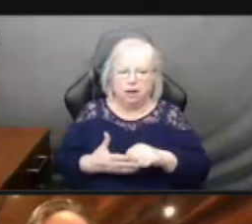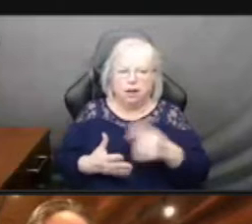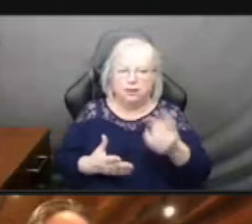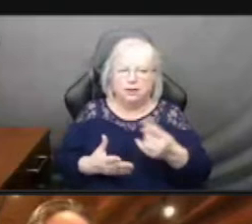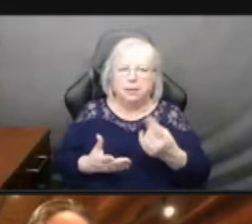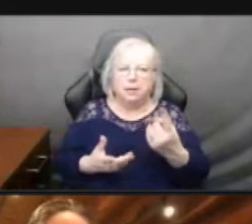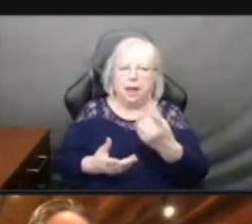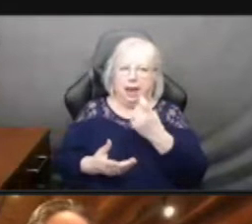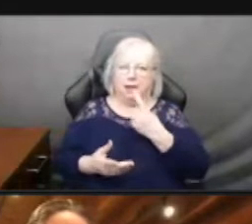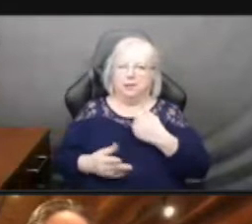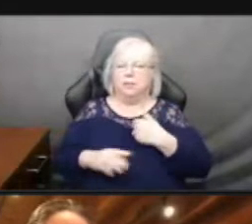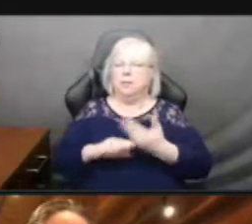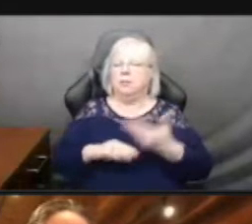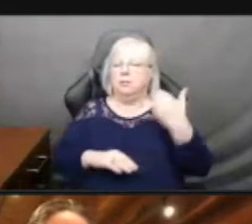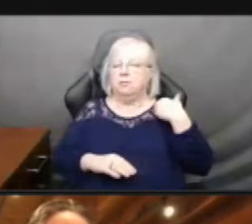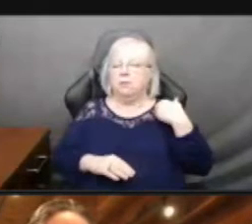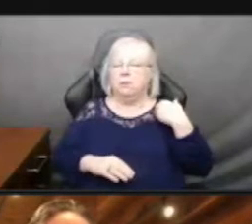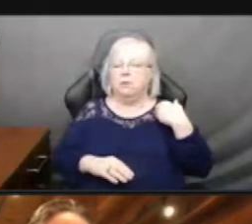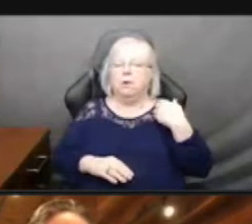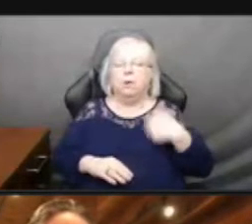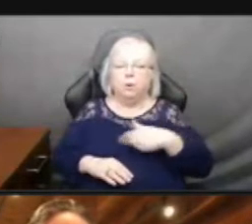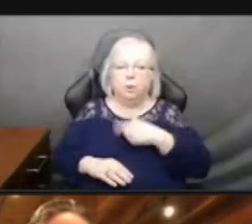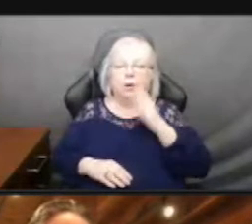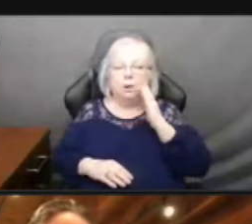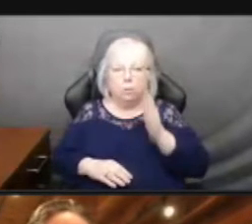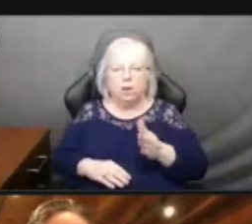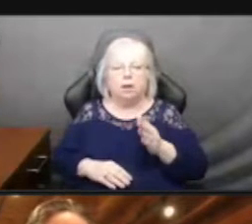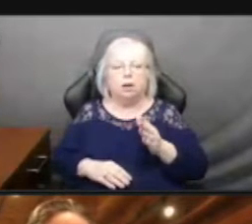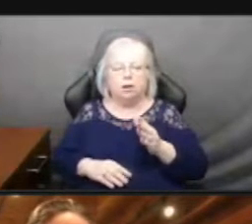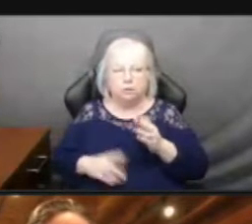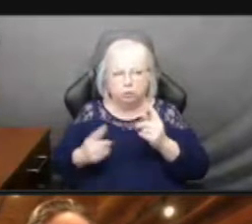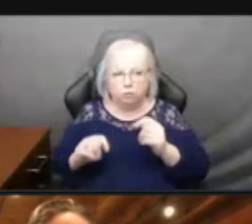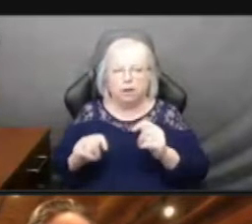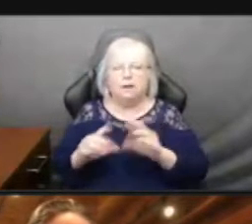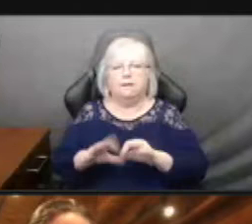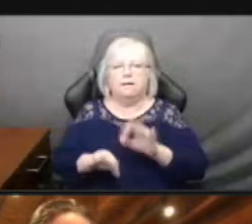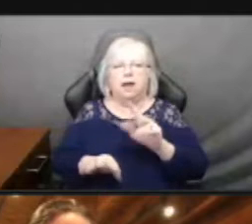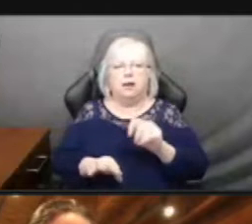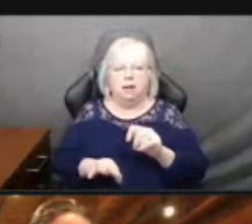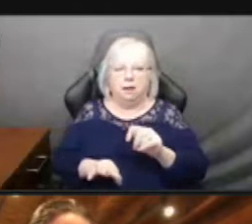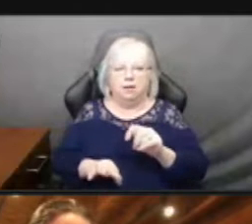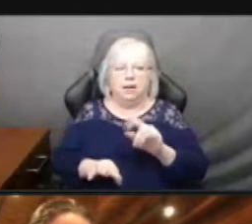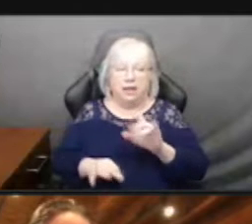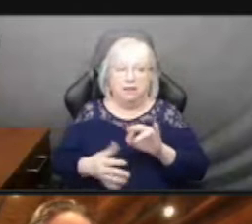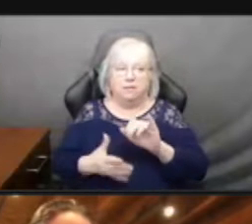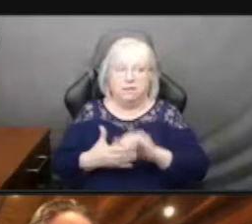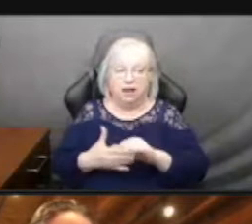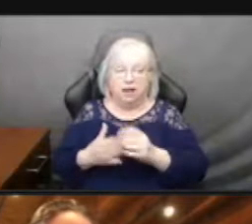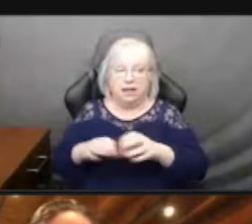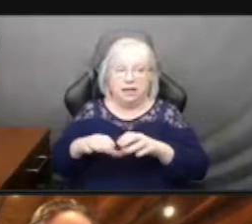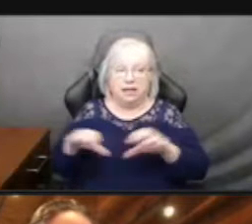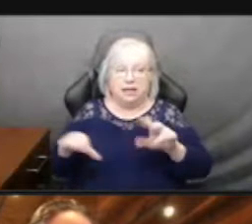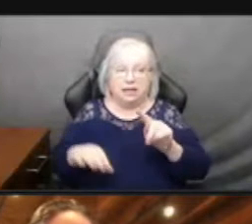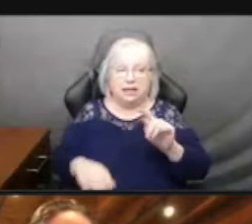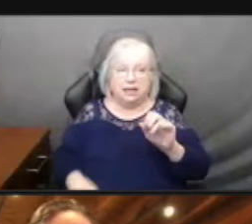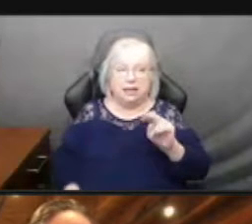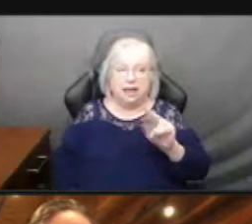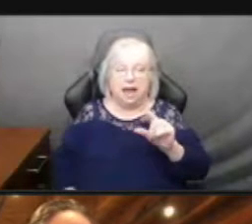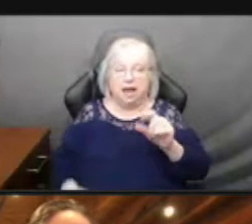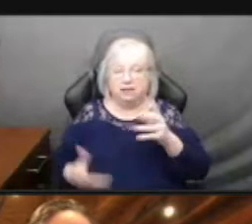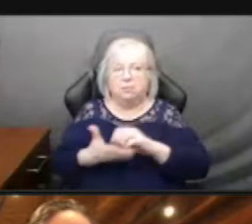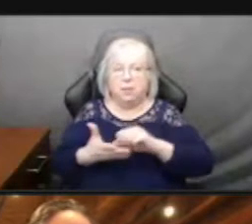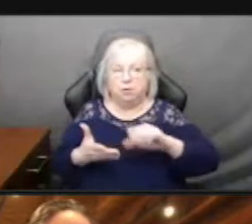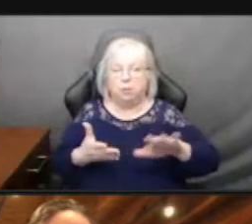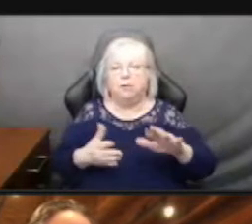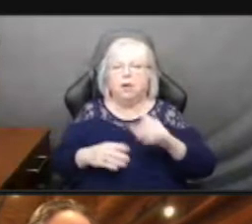earlier. We will endeavor to find out, has that been removed? There is a time frame back in